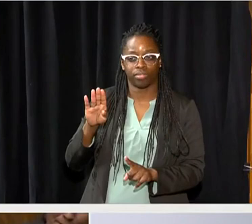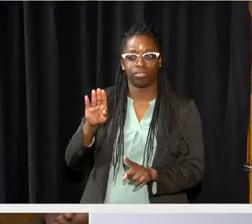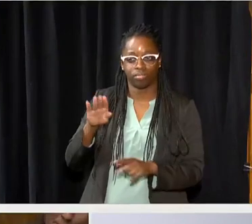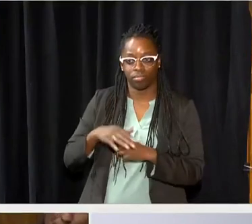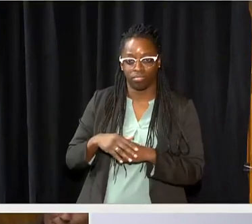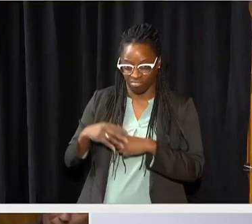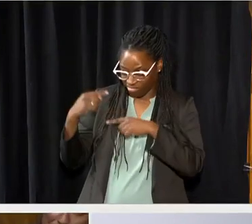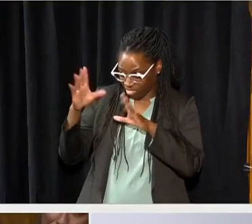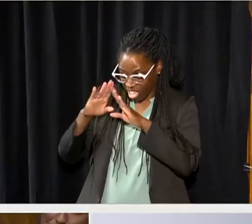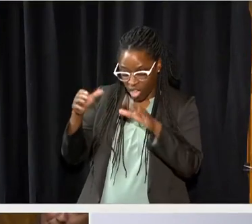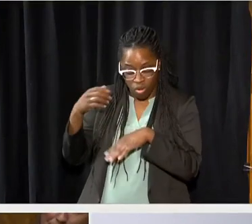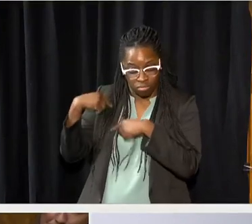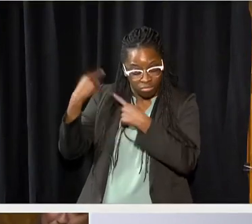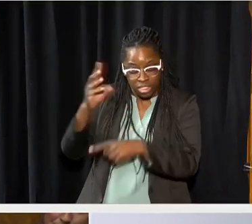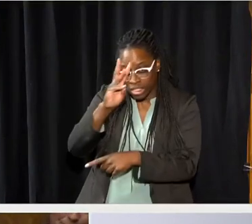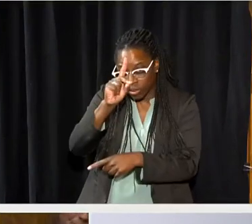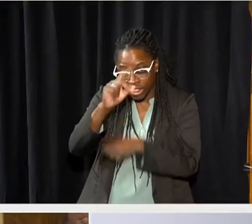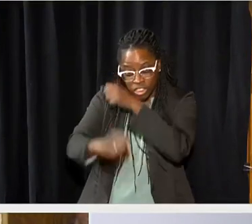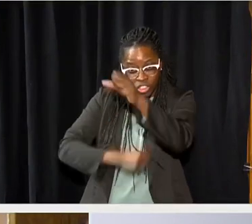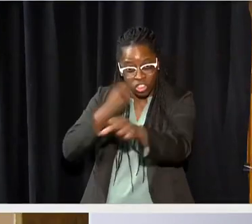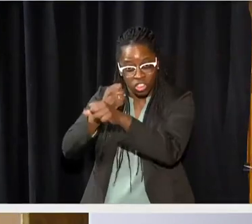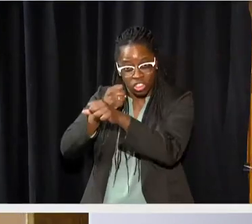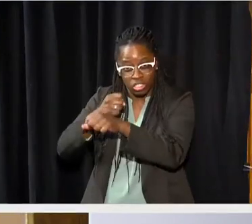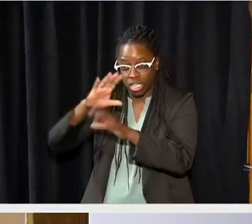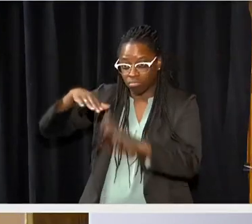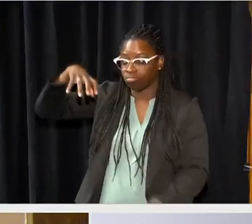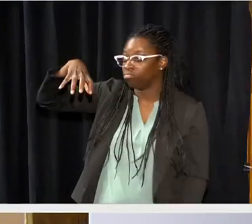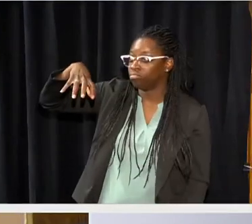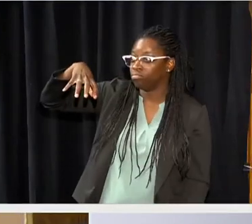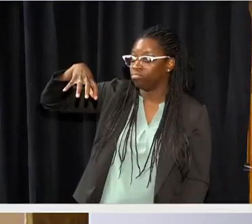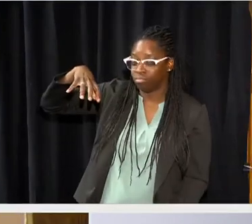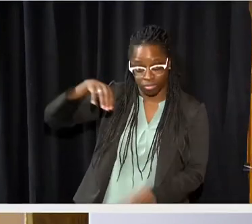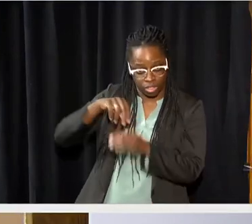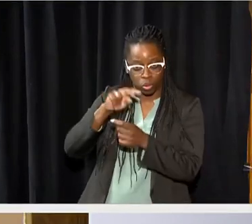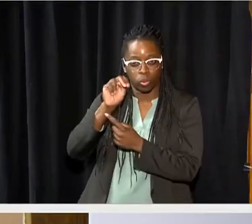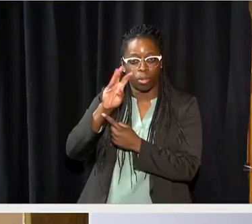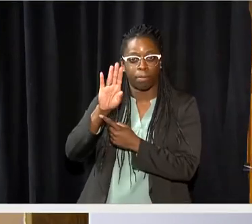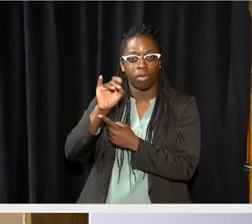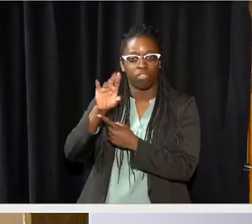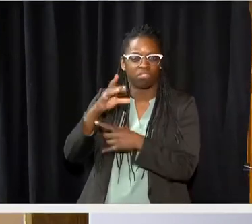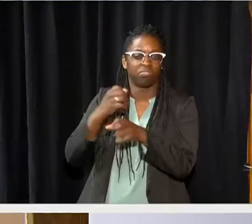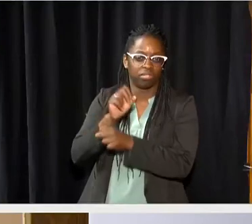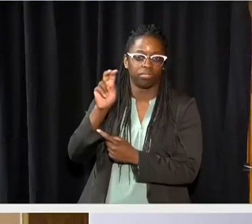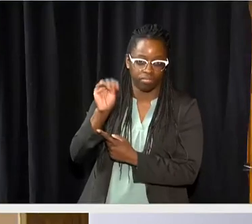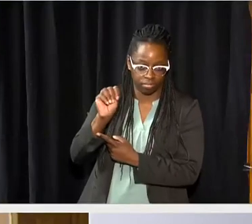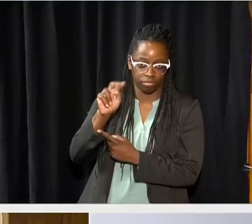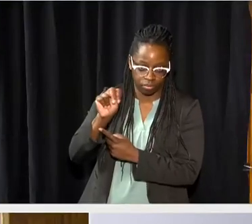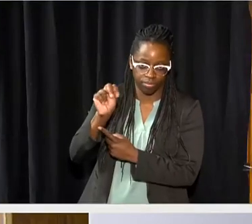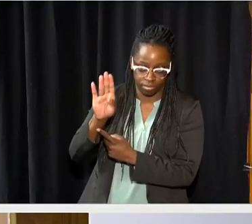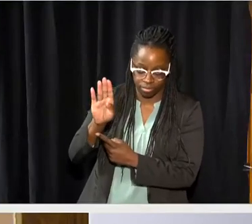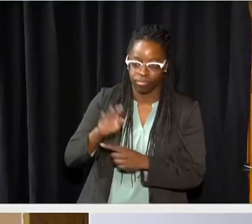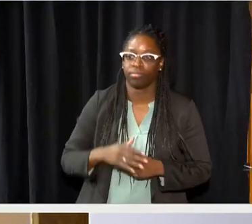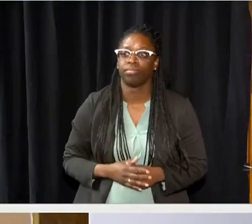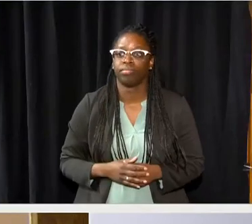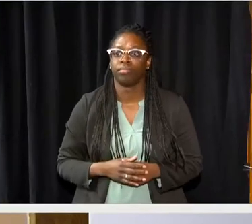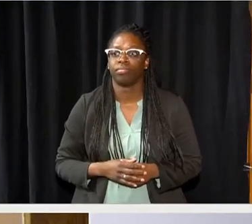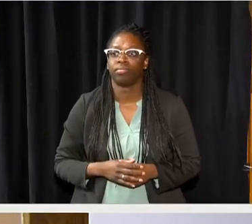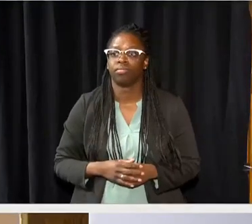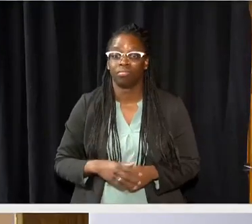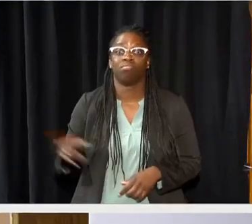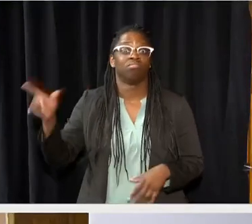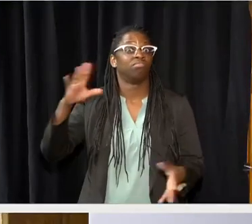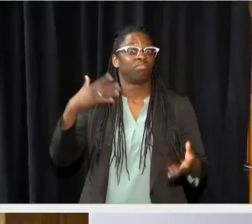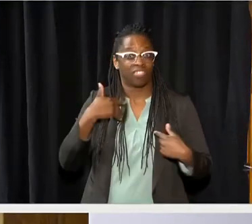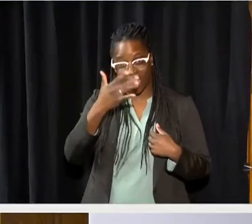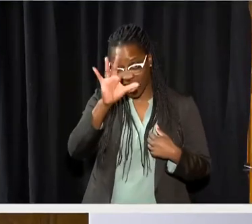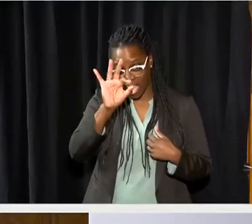She calls it a blessing every day. She also has 9 grandkids, and she told me they don't all